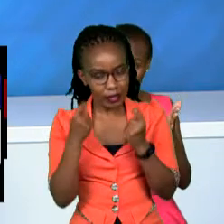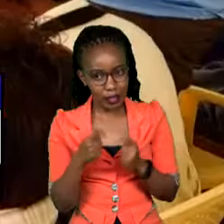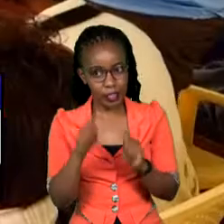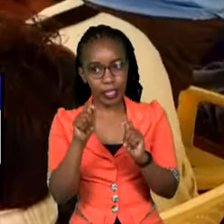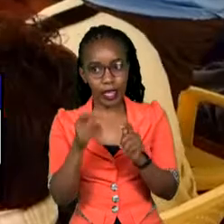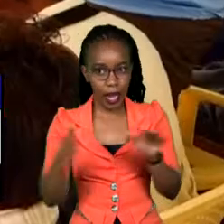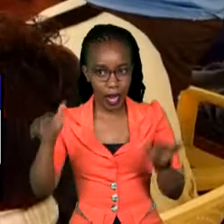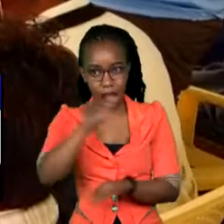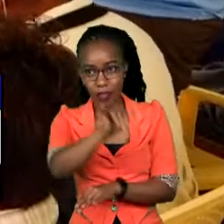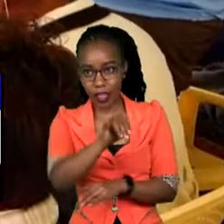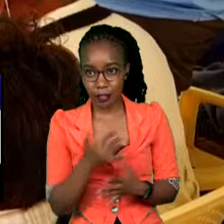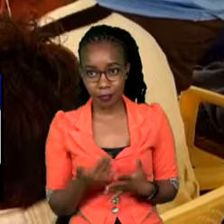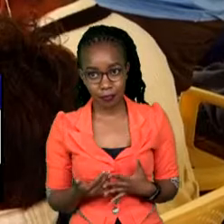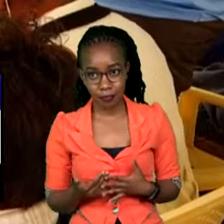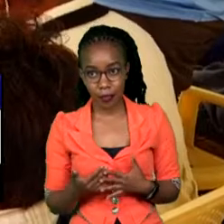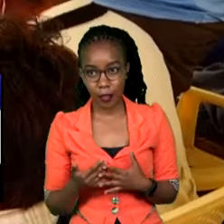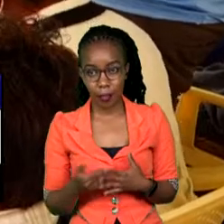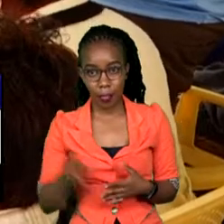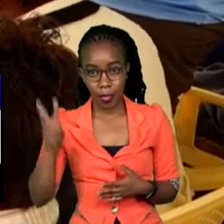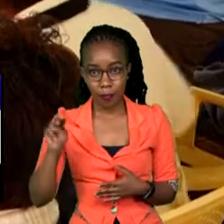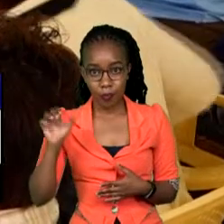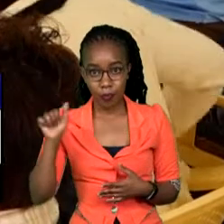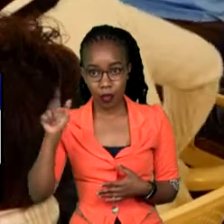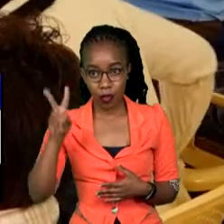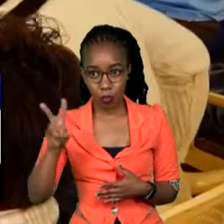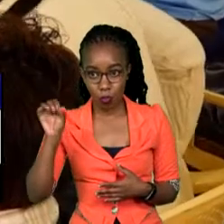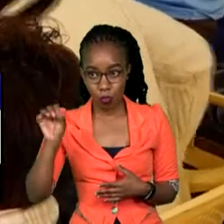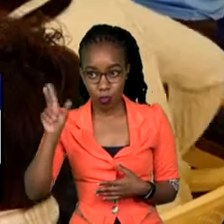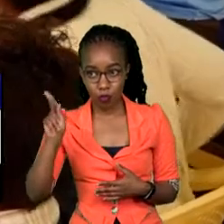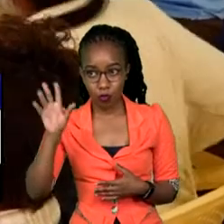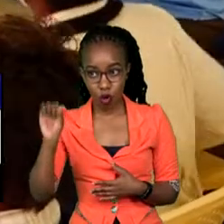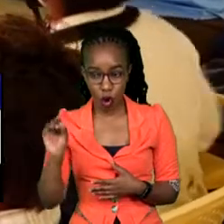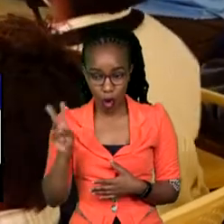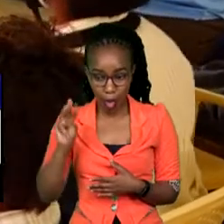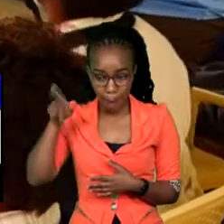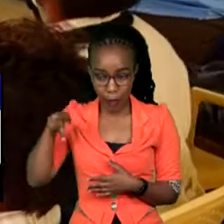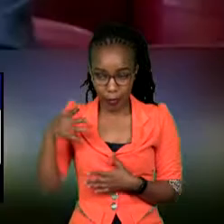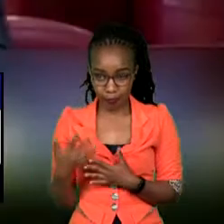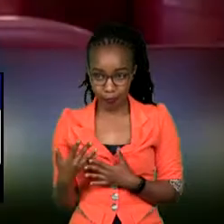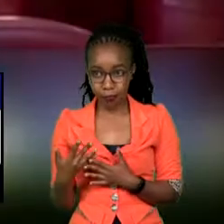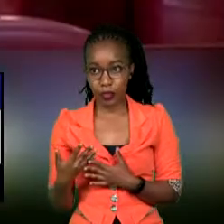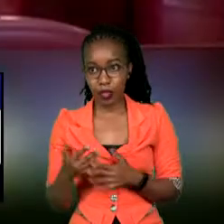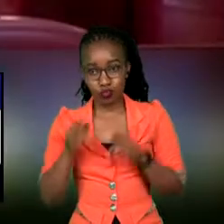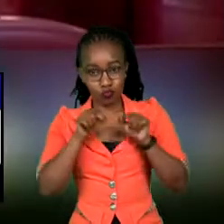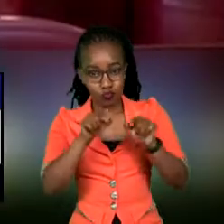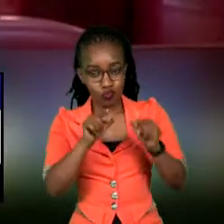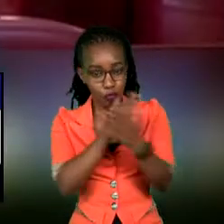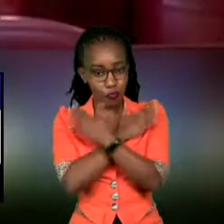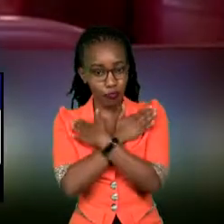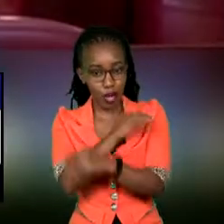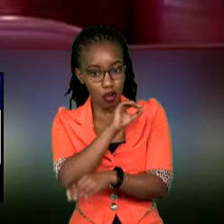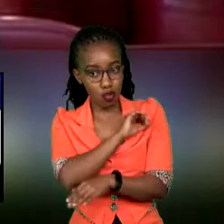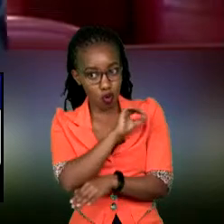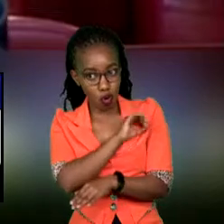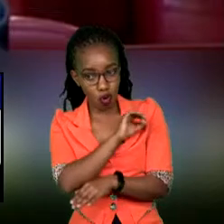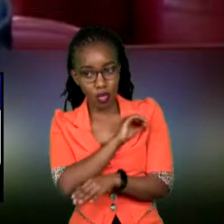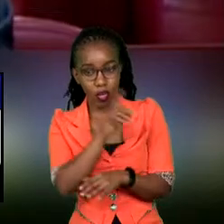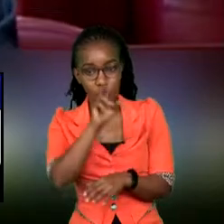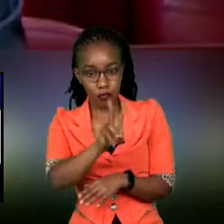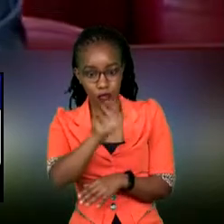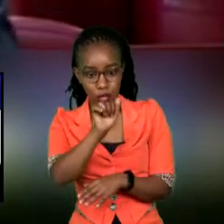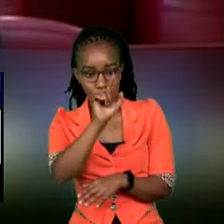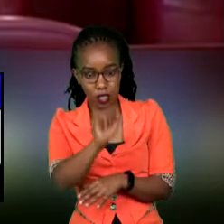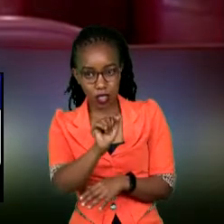cover that. At the same time, Mavoko Member of Parliament Patrick Makau has faulted his colleagues for imposing VAT